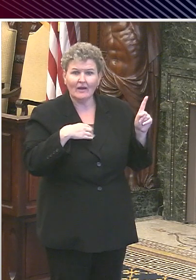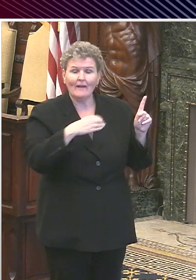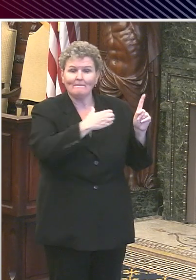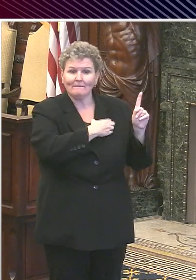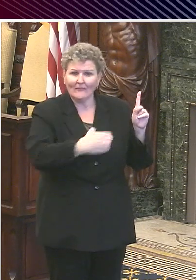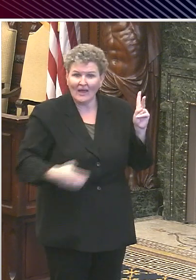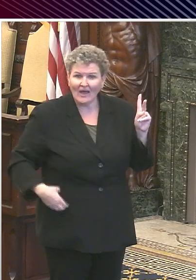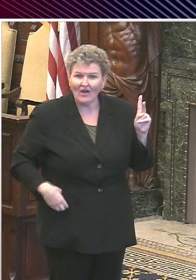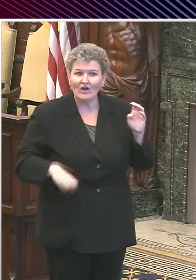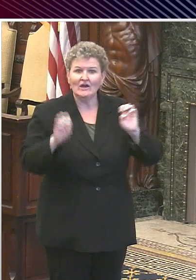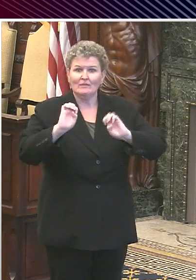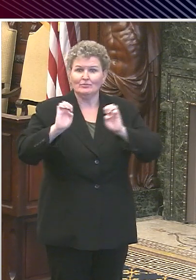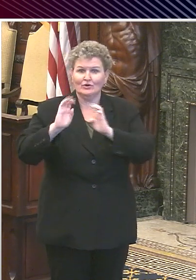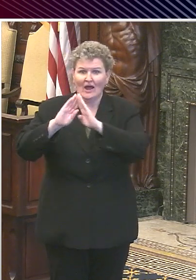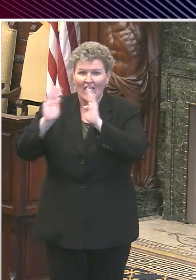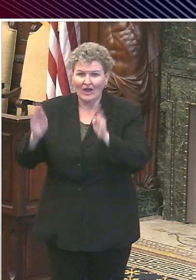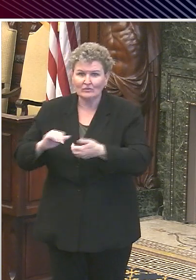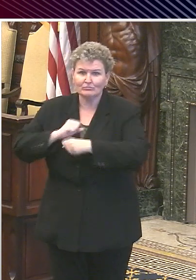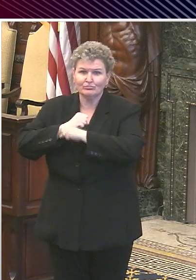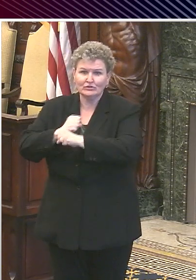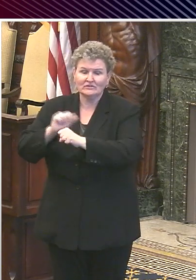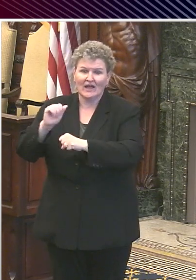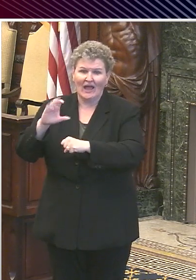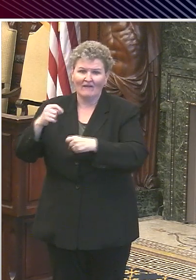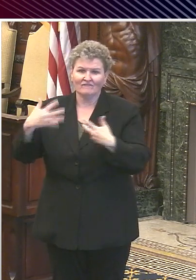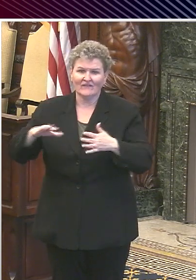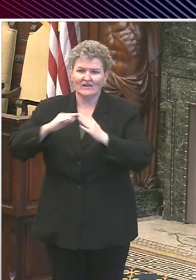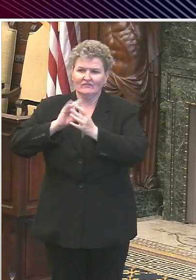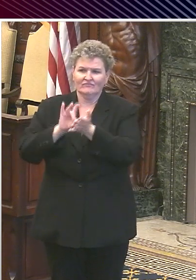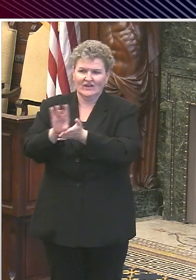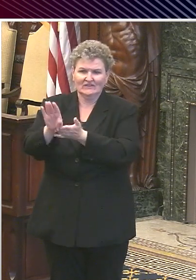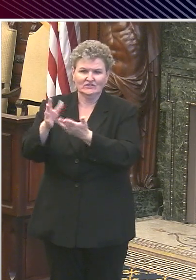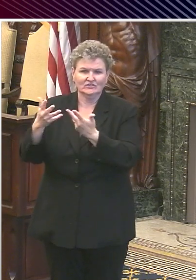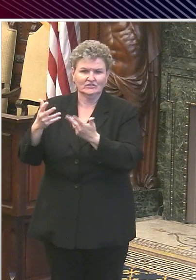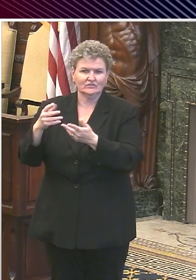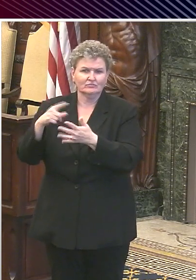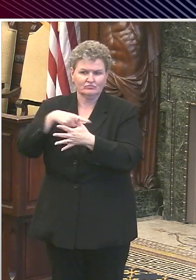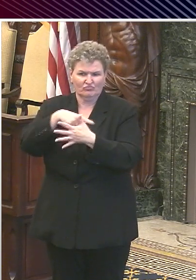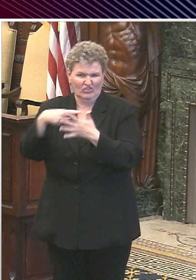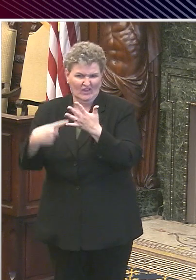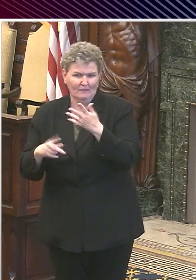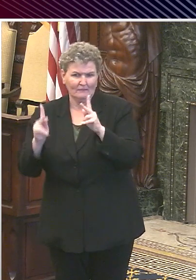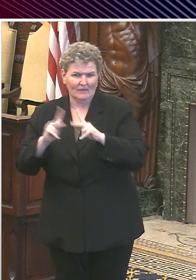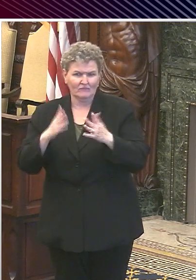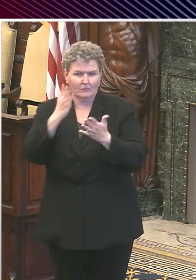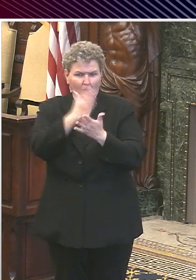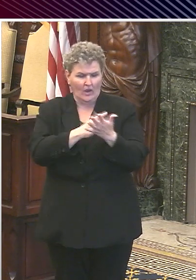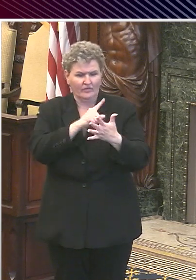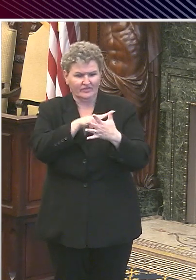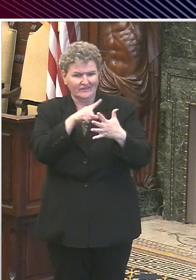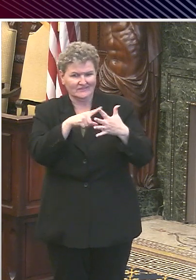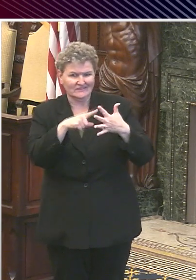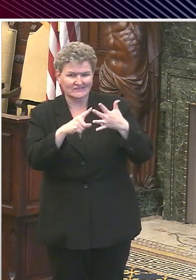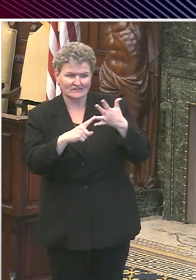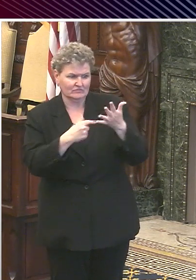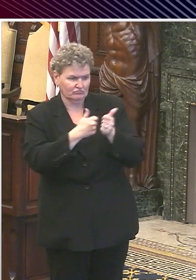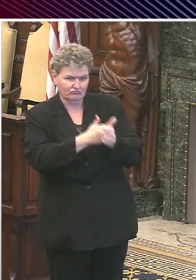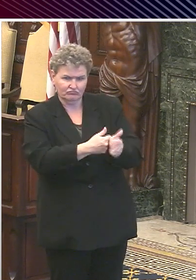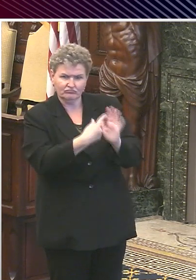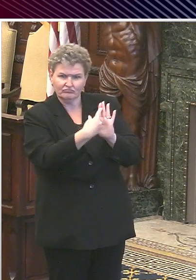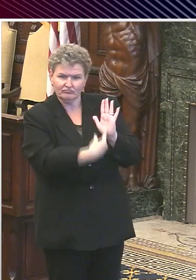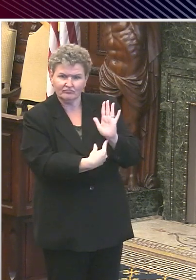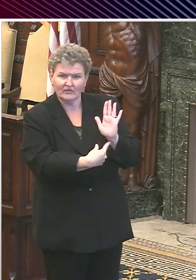Housing Protection Act. And so there are a number of other provisions in that in terms of stopping late fees,